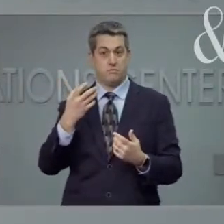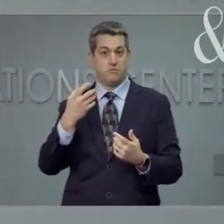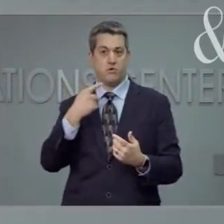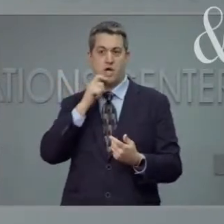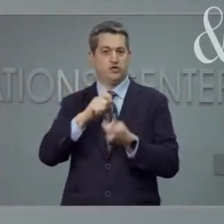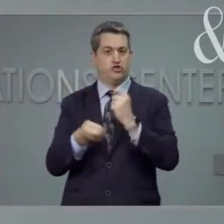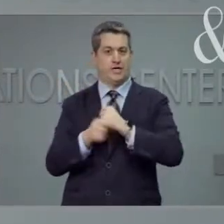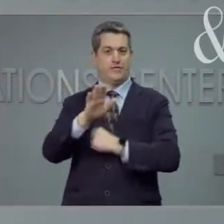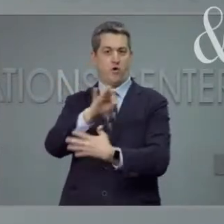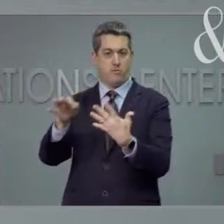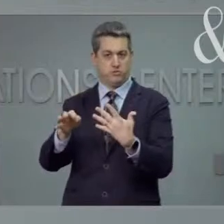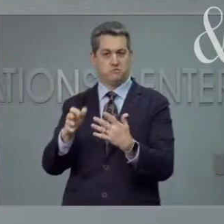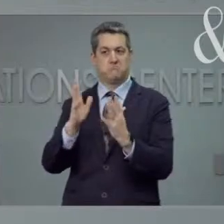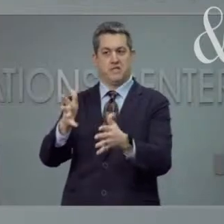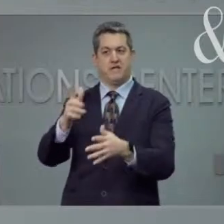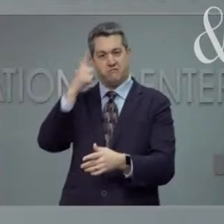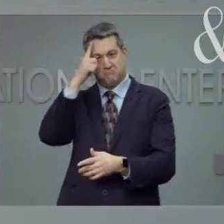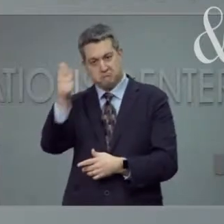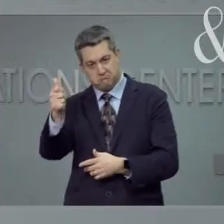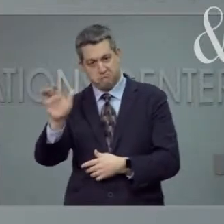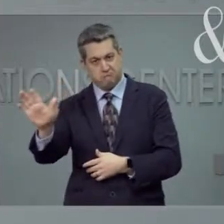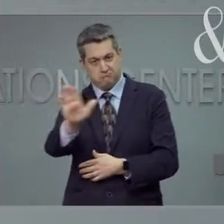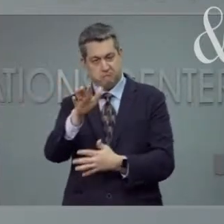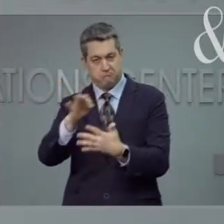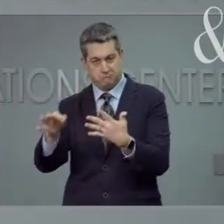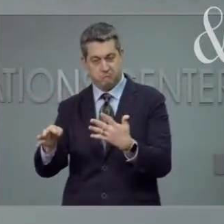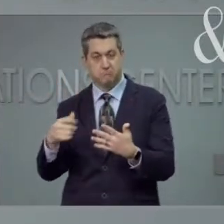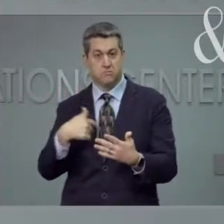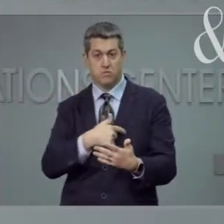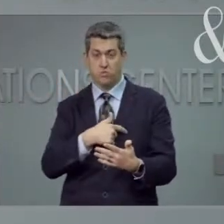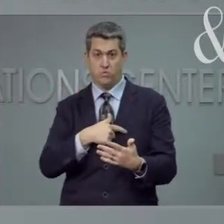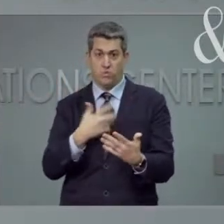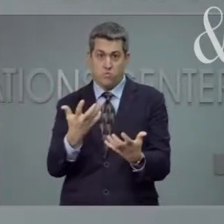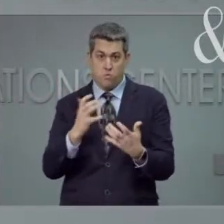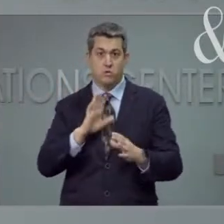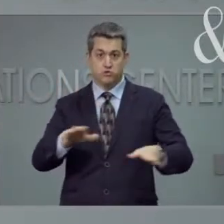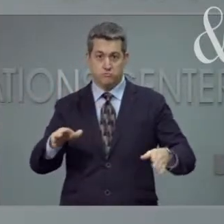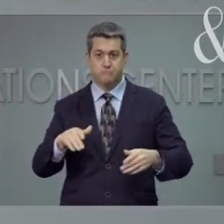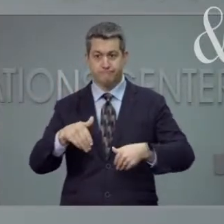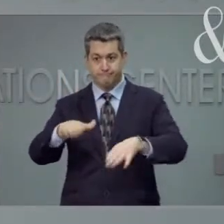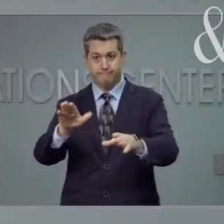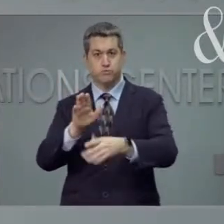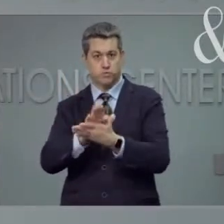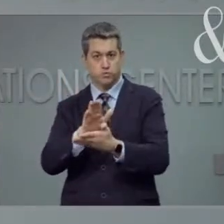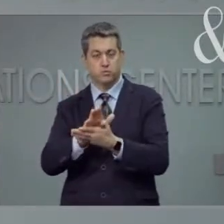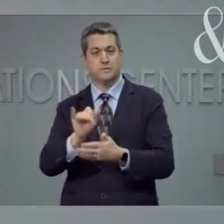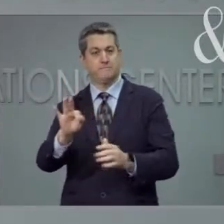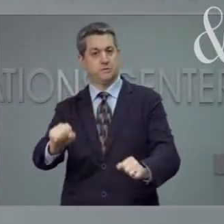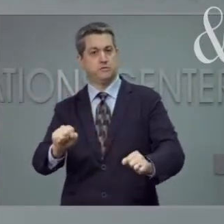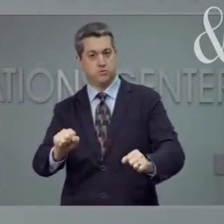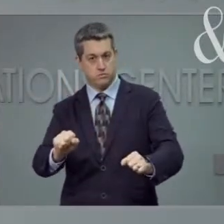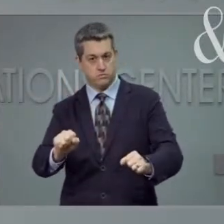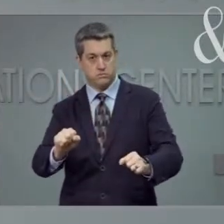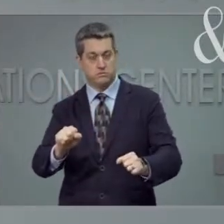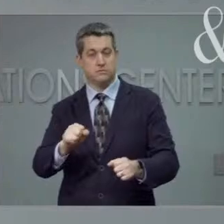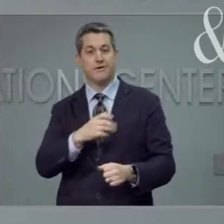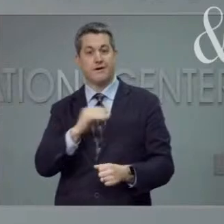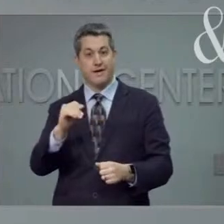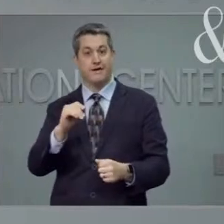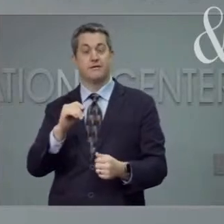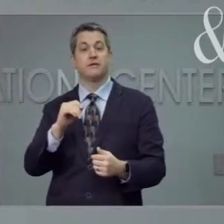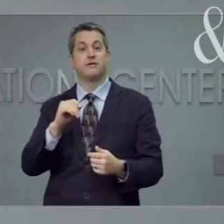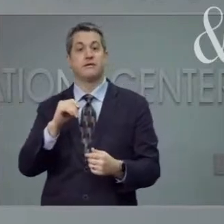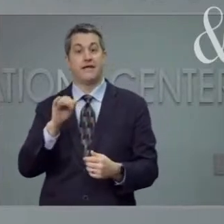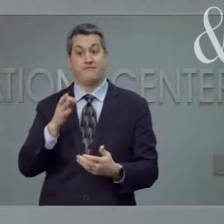for them. You know, we still want our children at school as much as they can be and to make sure that they are